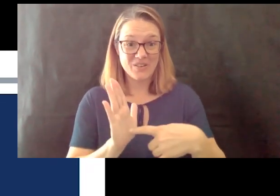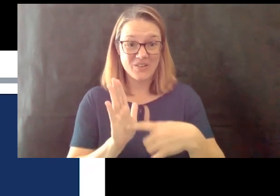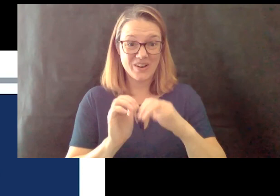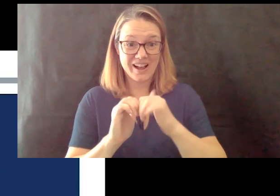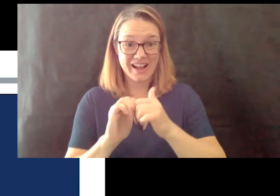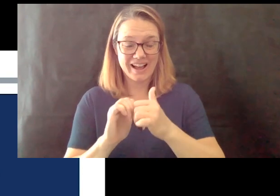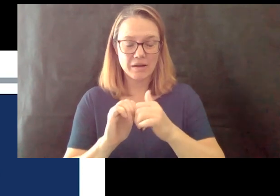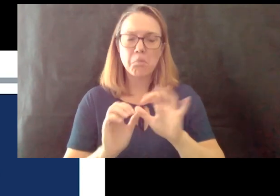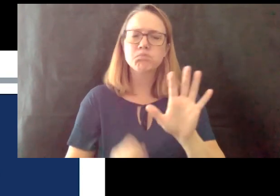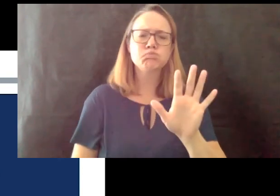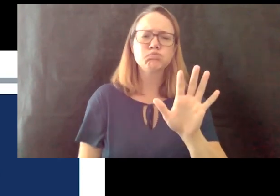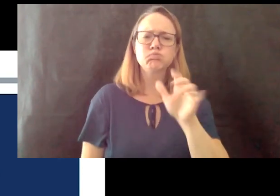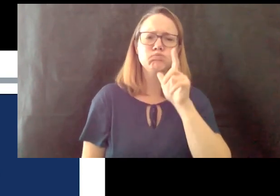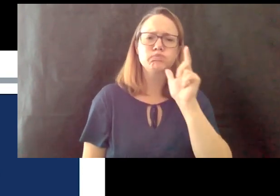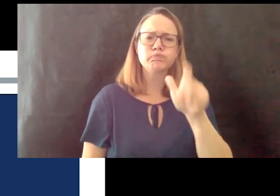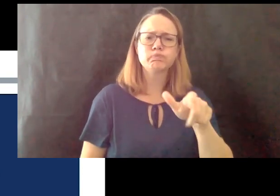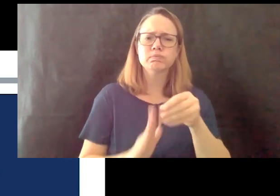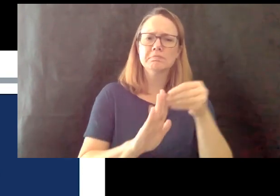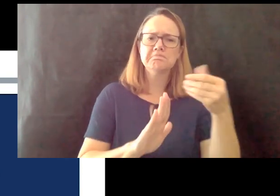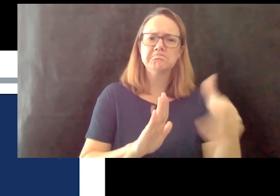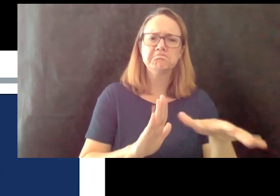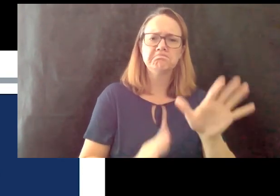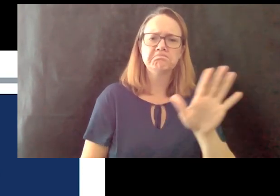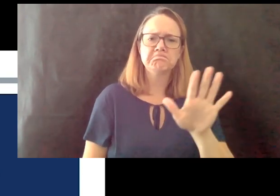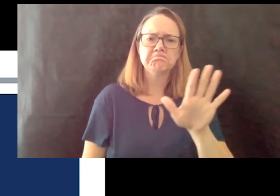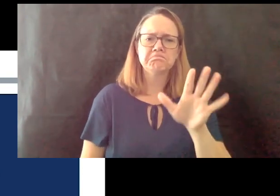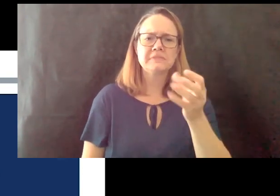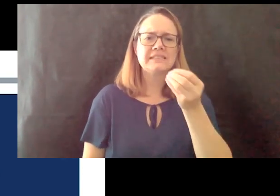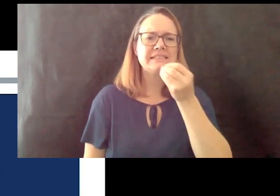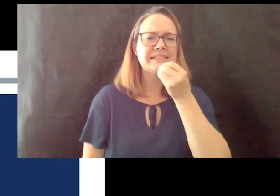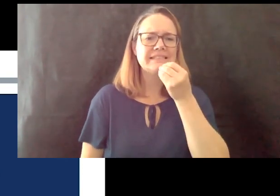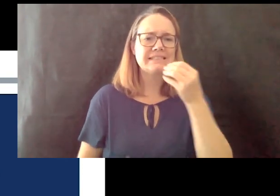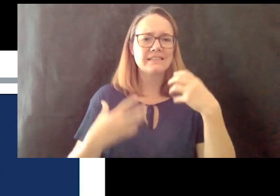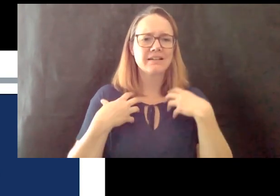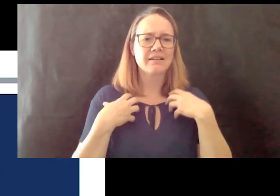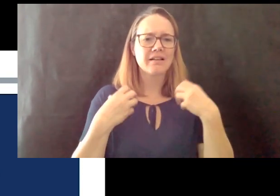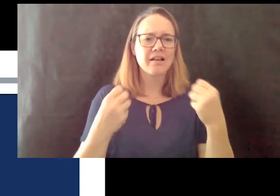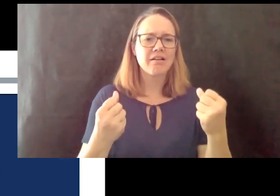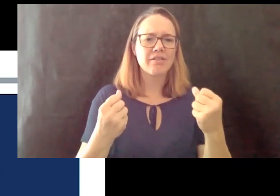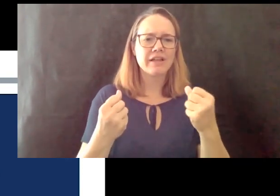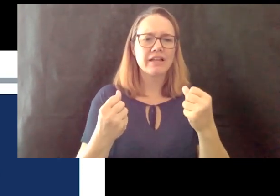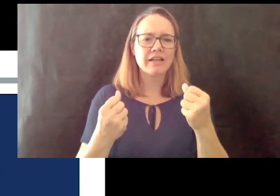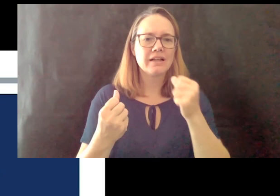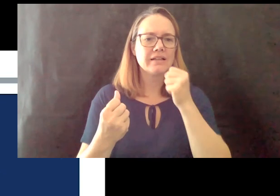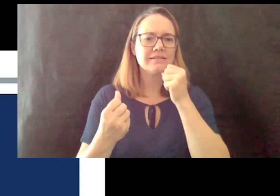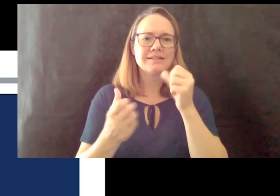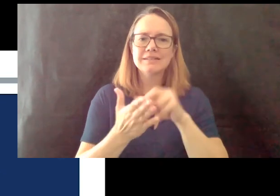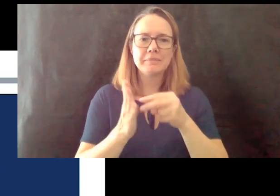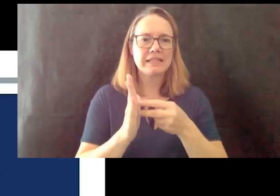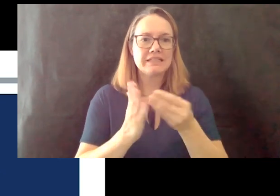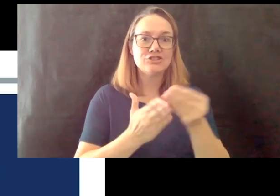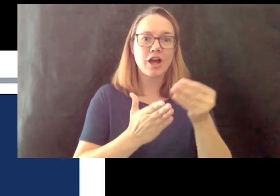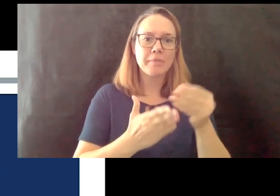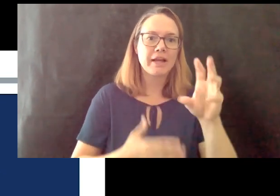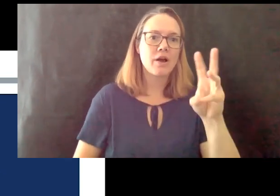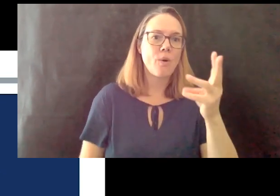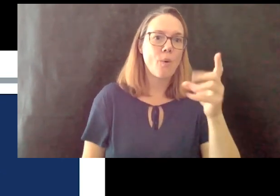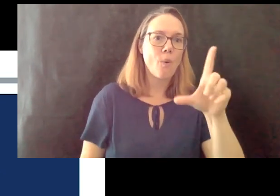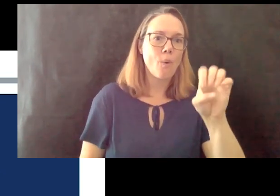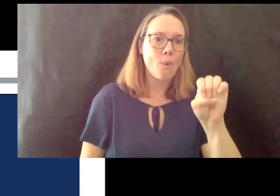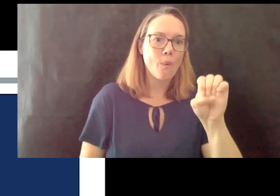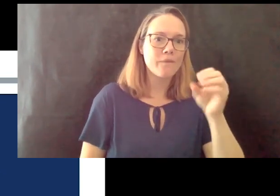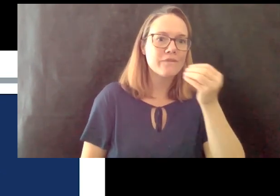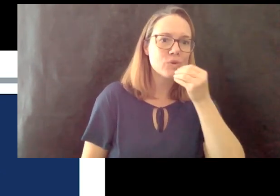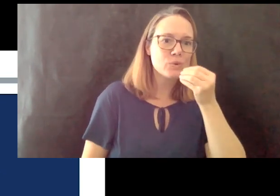this? No, it doesn't have to be expensive. Eating healthy doesn't mean shopping at